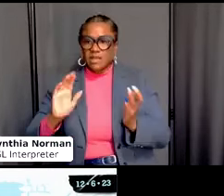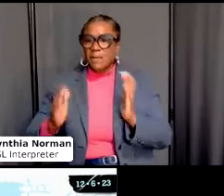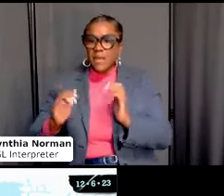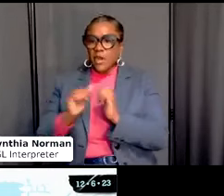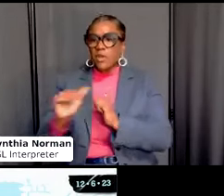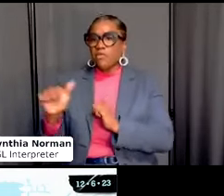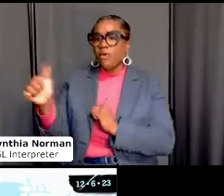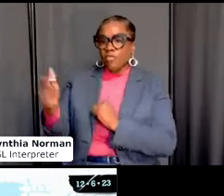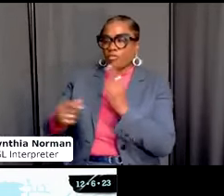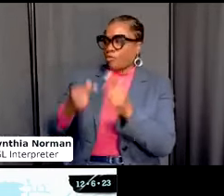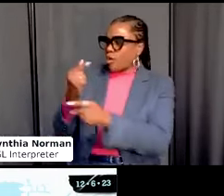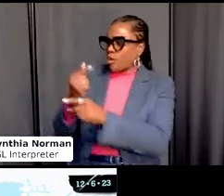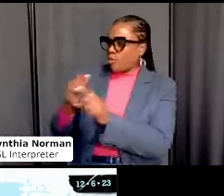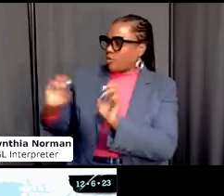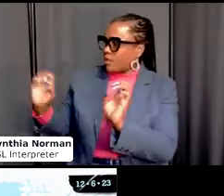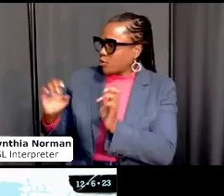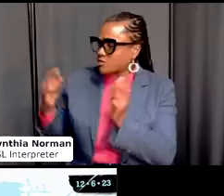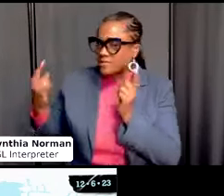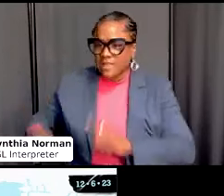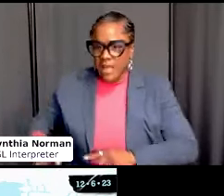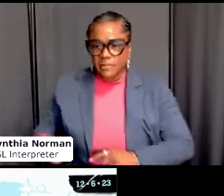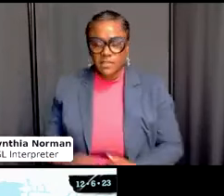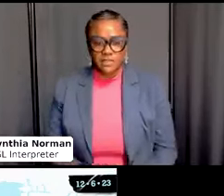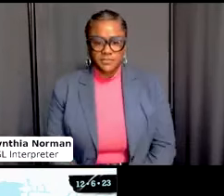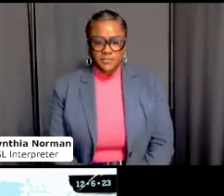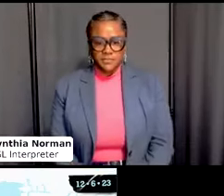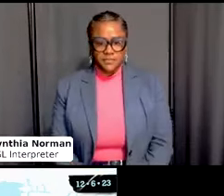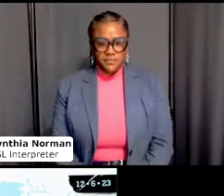global crises?